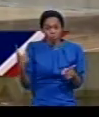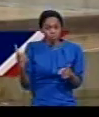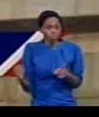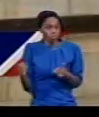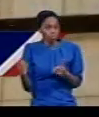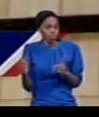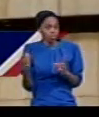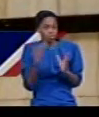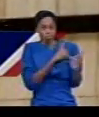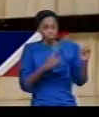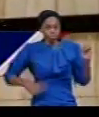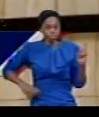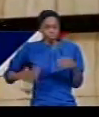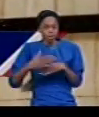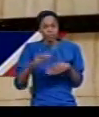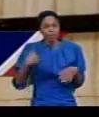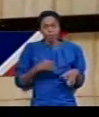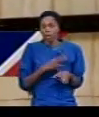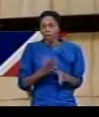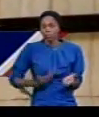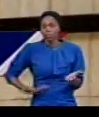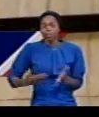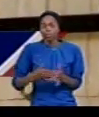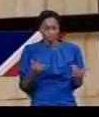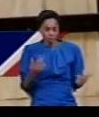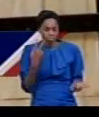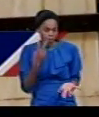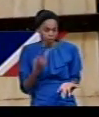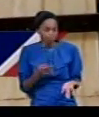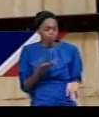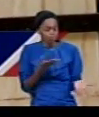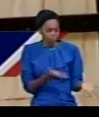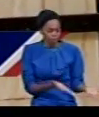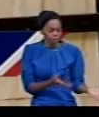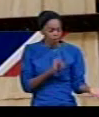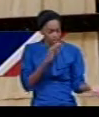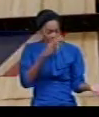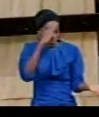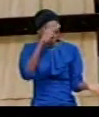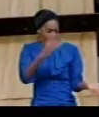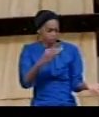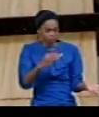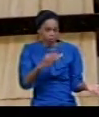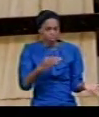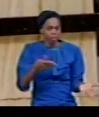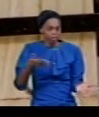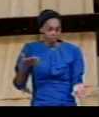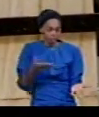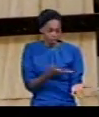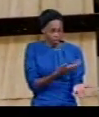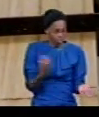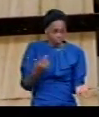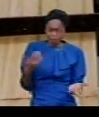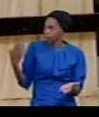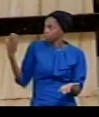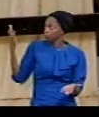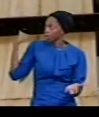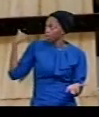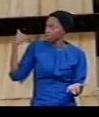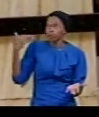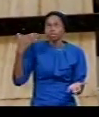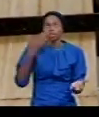again. Look at it this way. Here is the man. Here is the past. Here is the